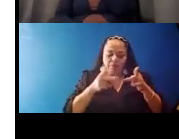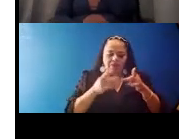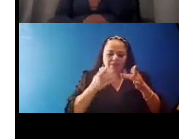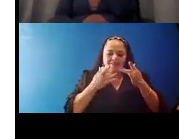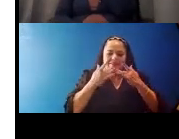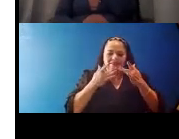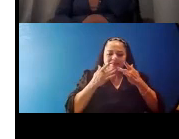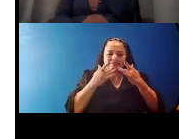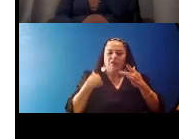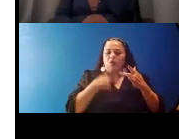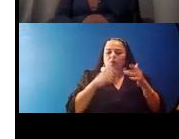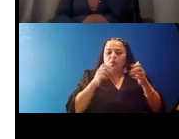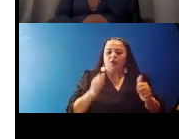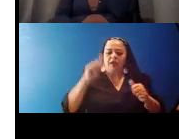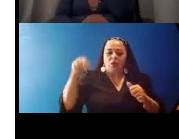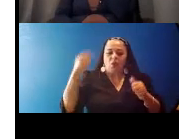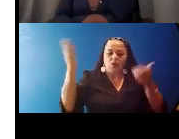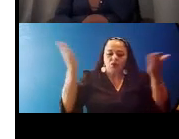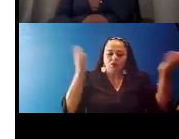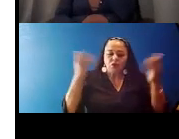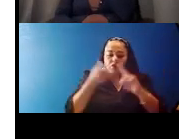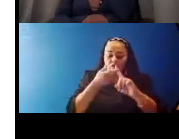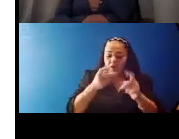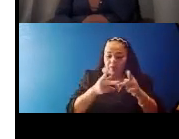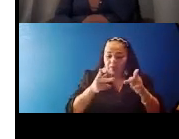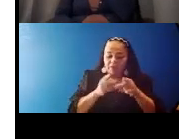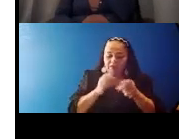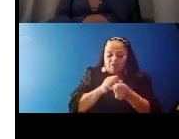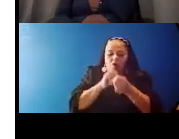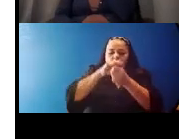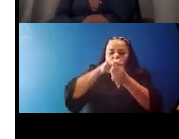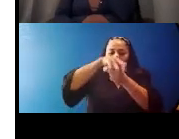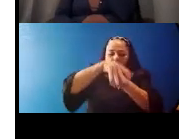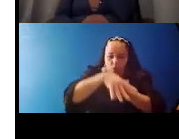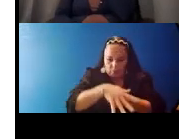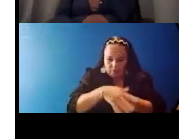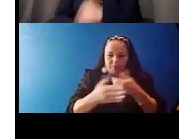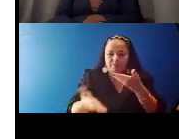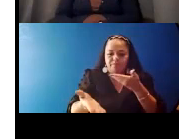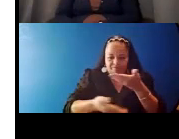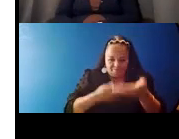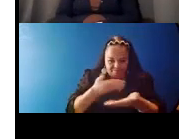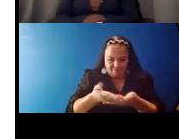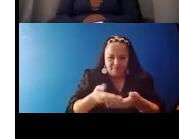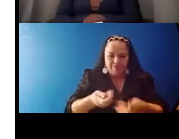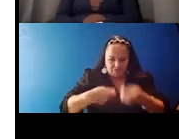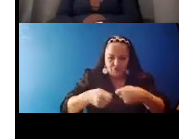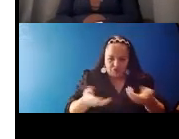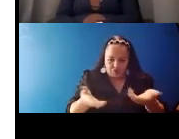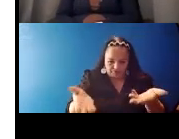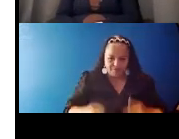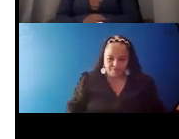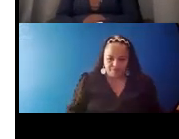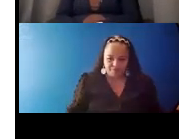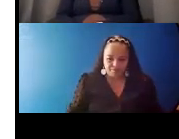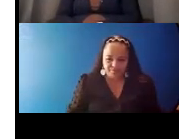of overflow. We have to be well in order to show up in partnership with people and in service. And so the mental model may have to